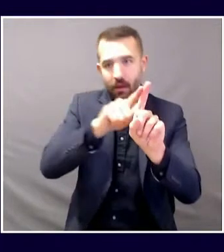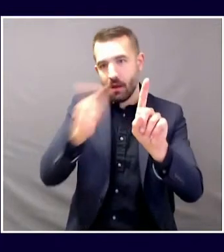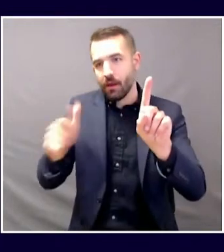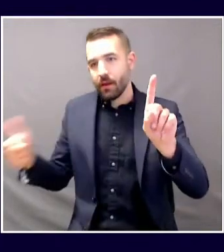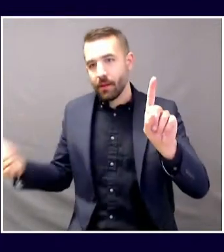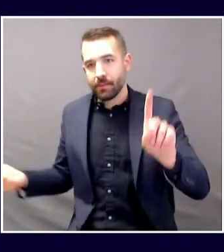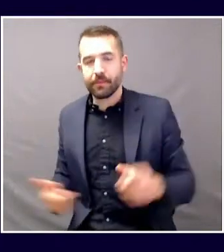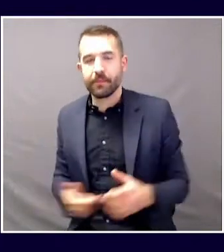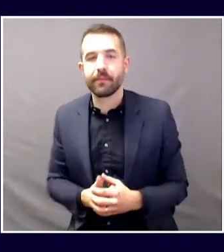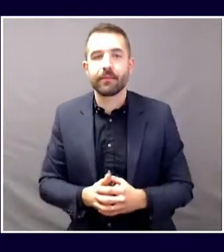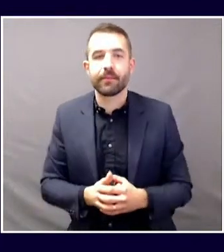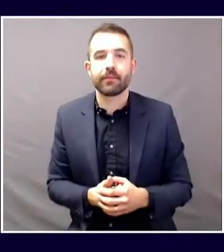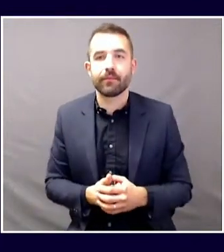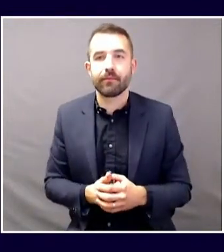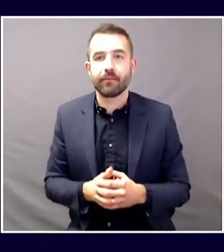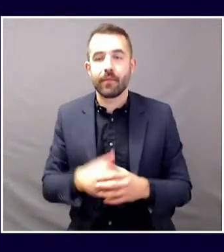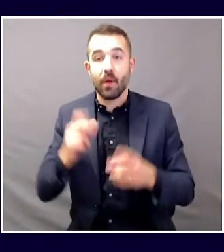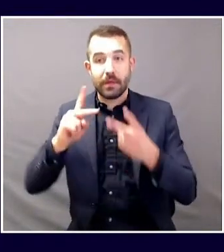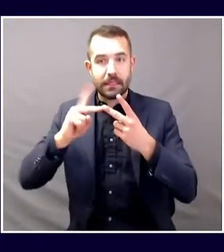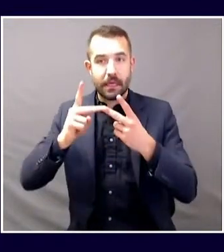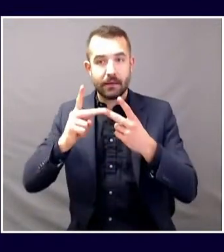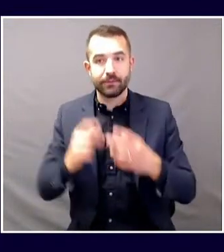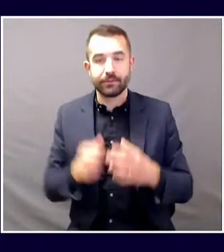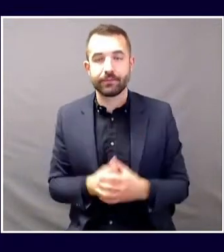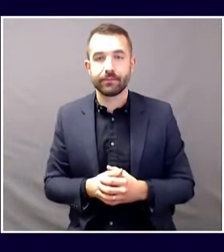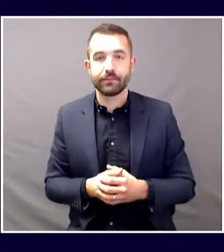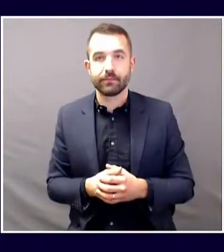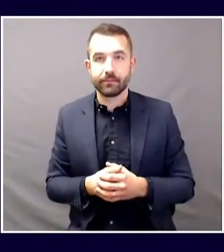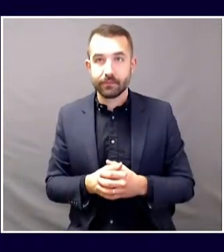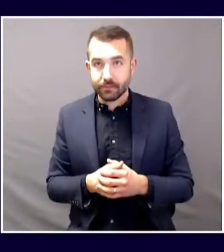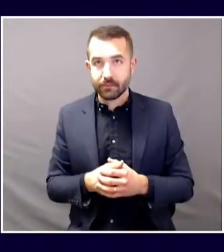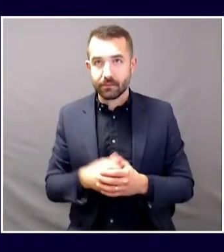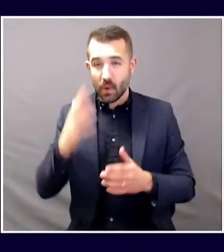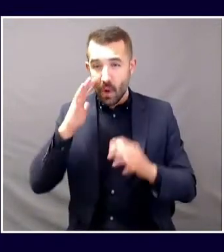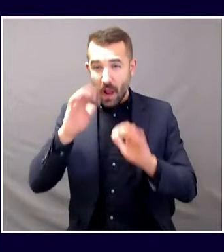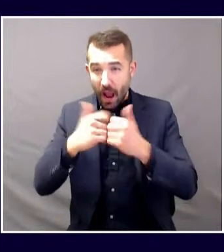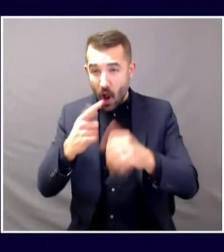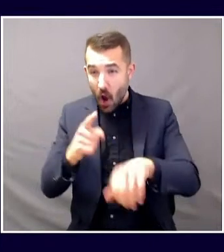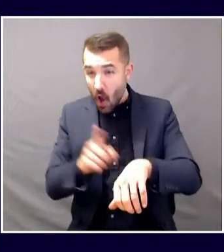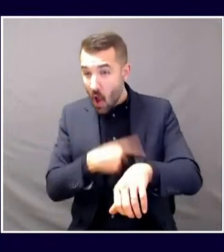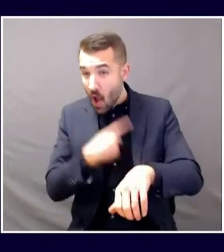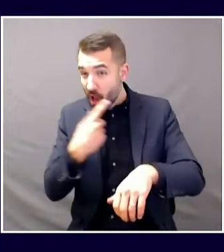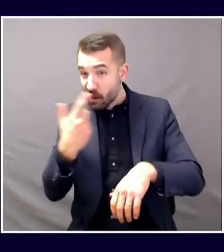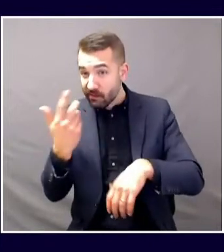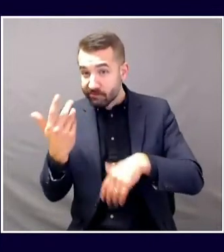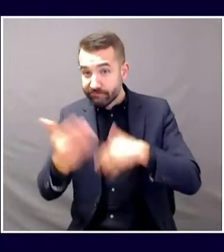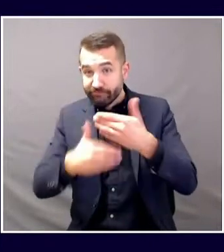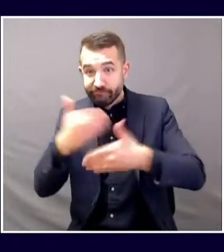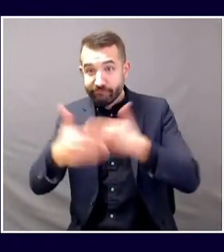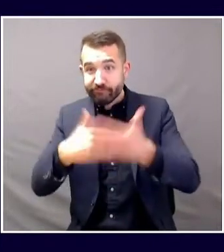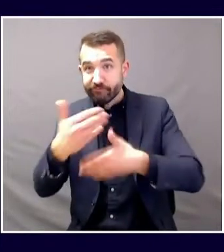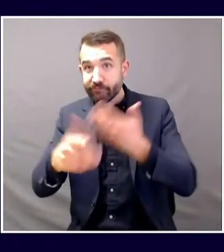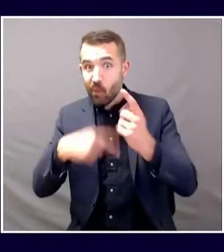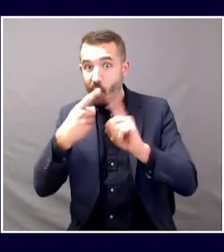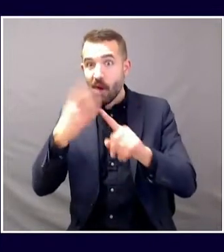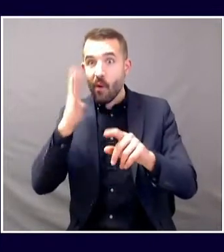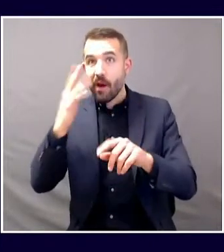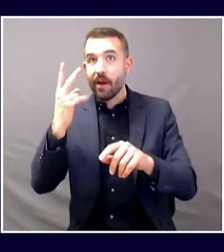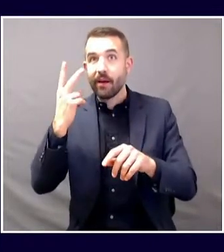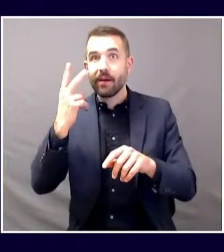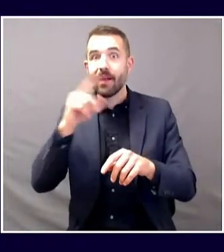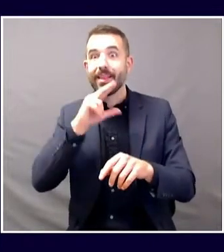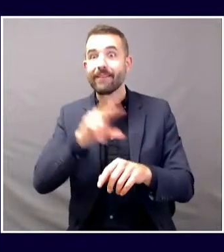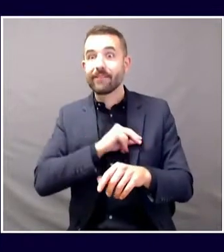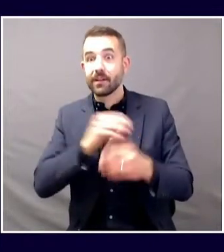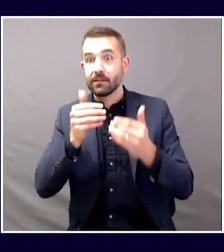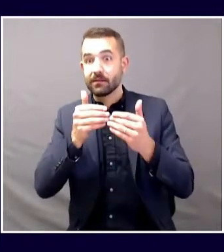of how long it might take to know the impact of Thanksgiving holiday on COVID numbers. Would